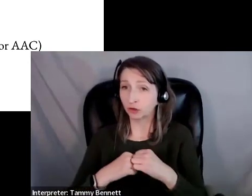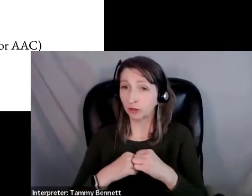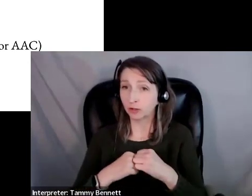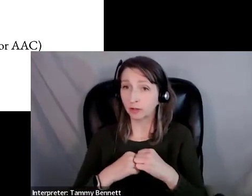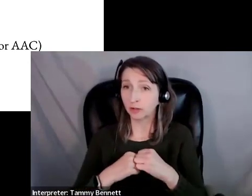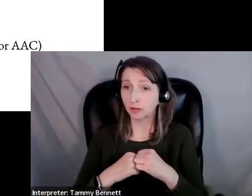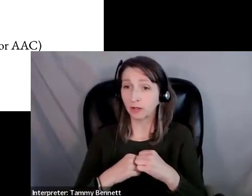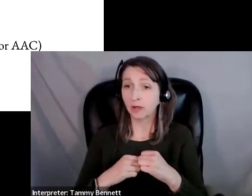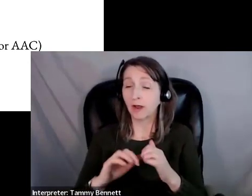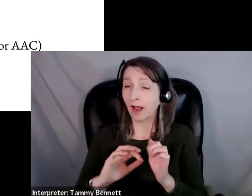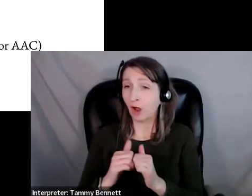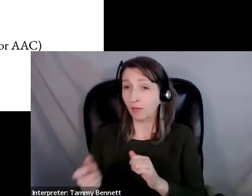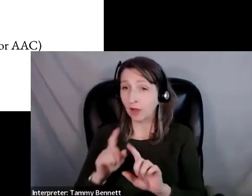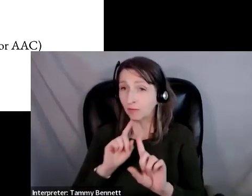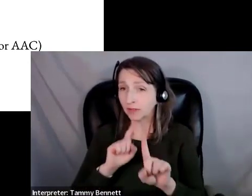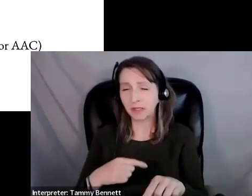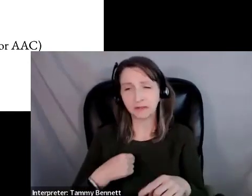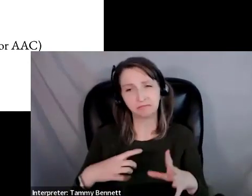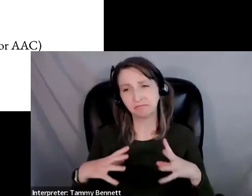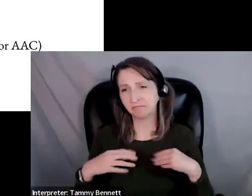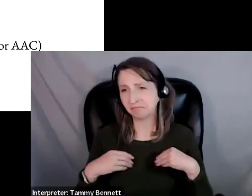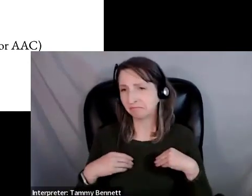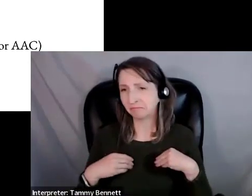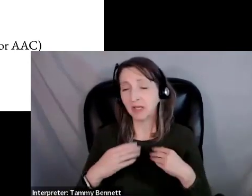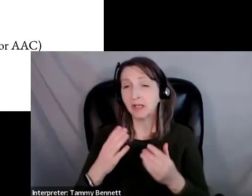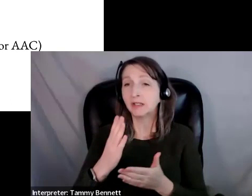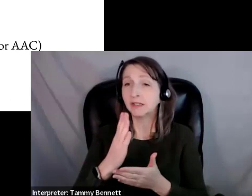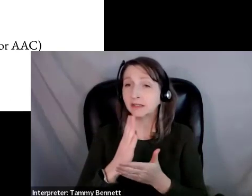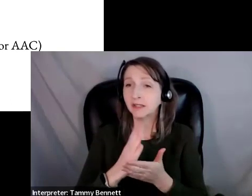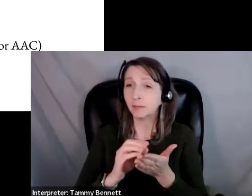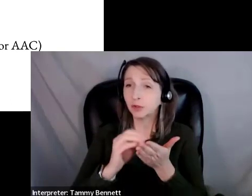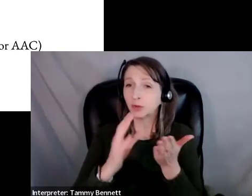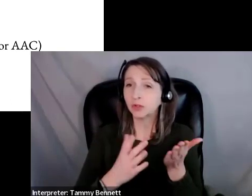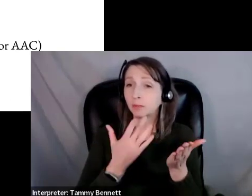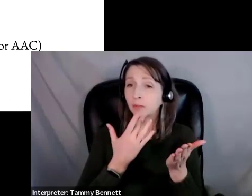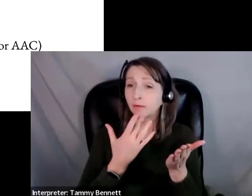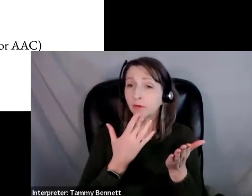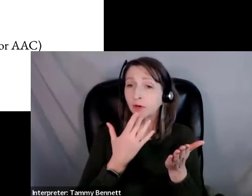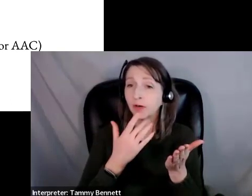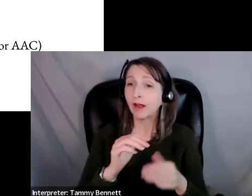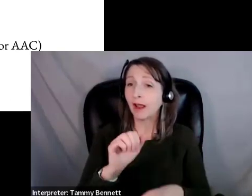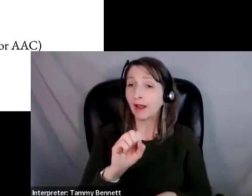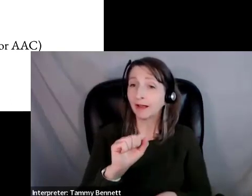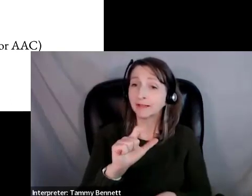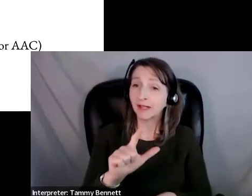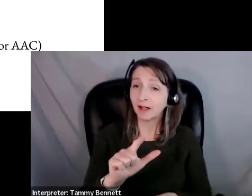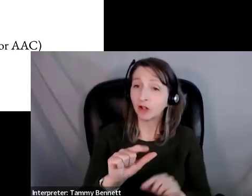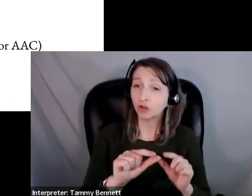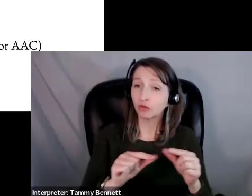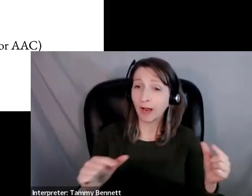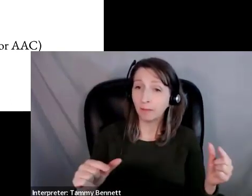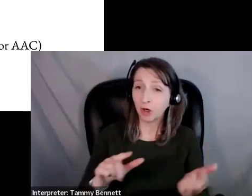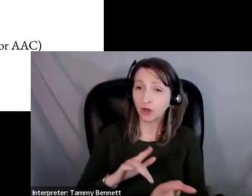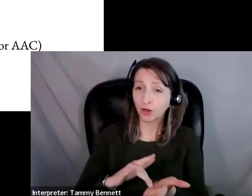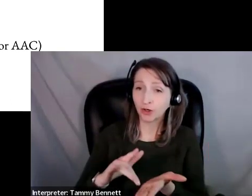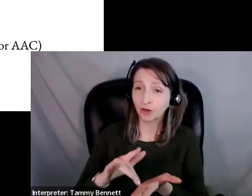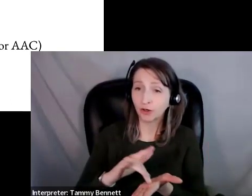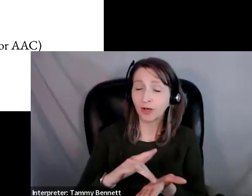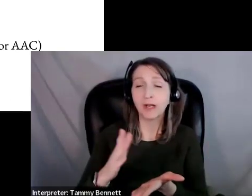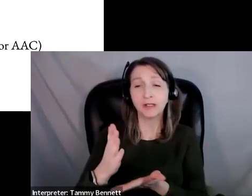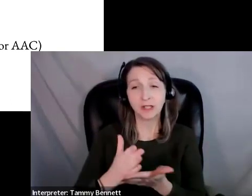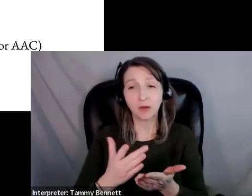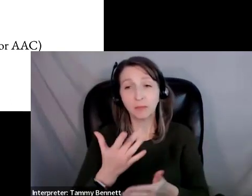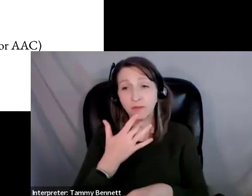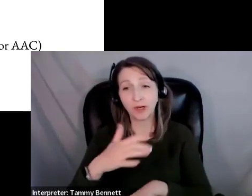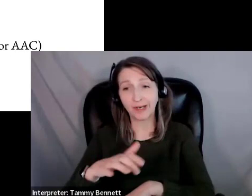they form their response on their device. So some of my students do prefer to use ASL grammar on the device and I accept. Some students will use English